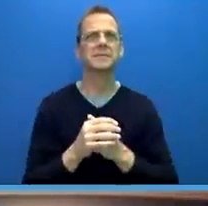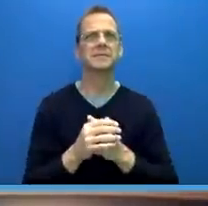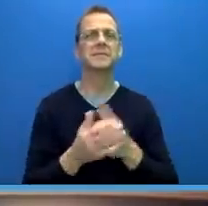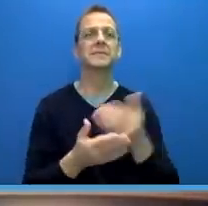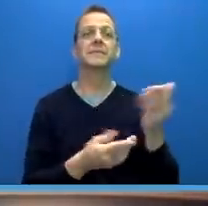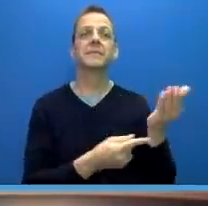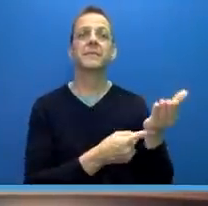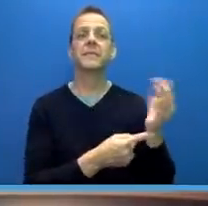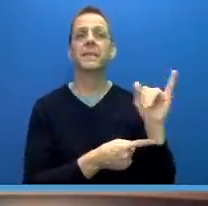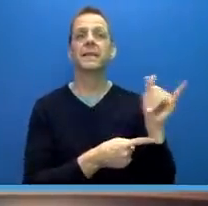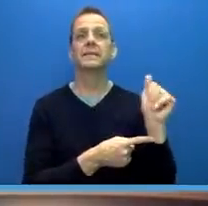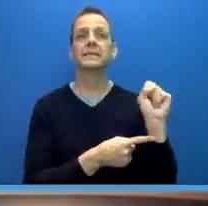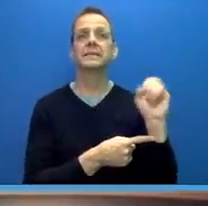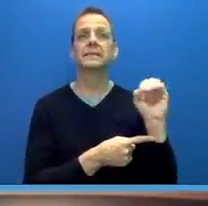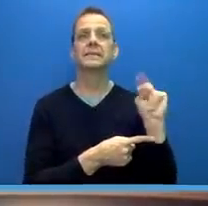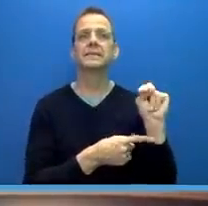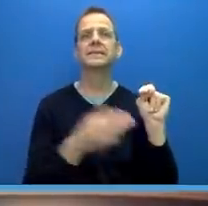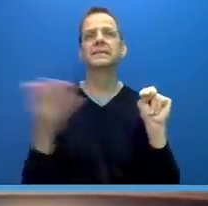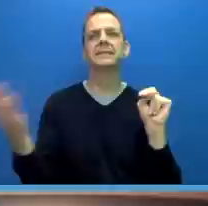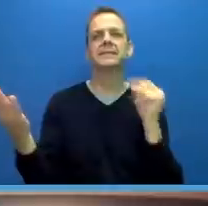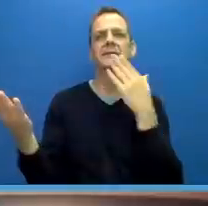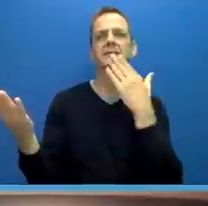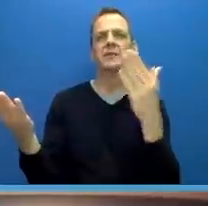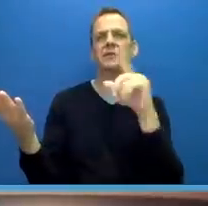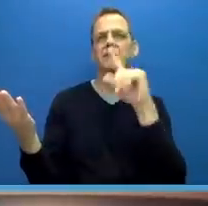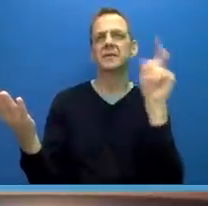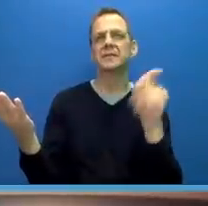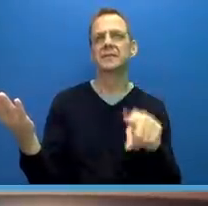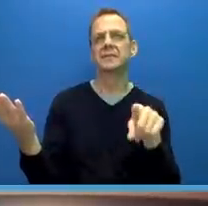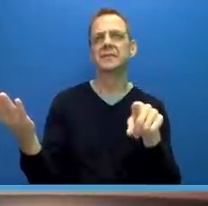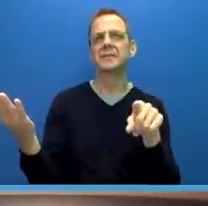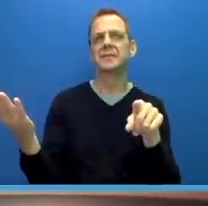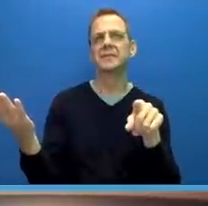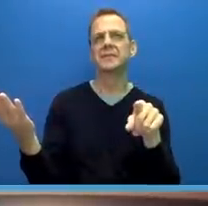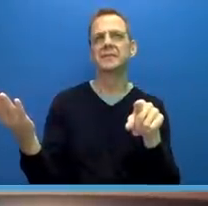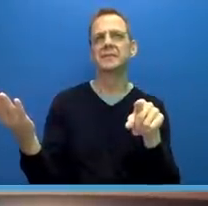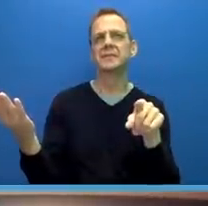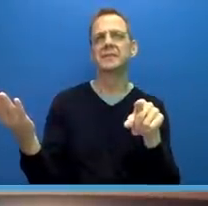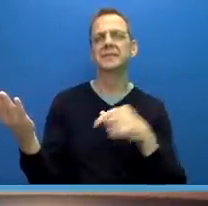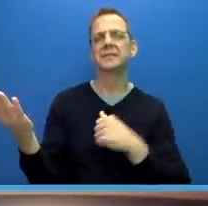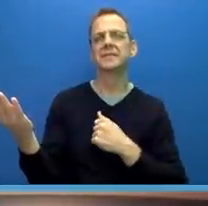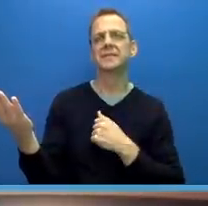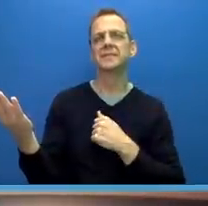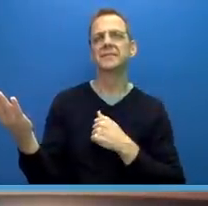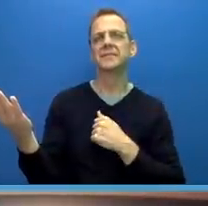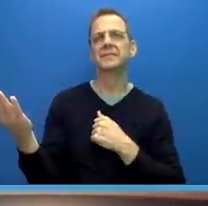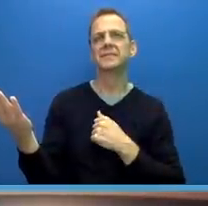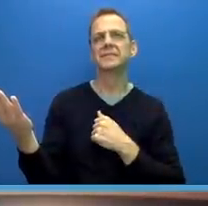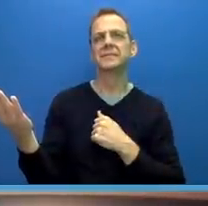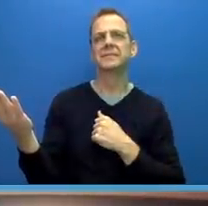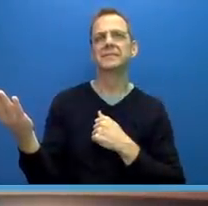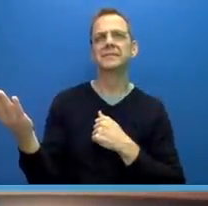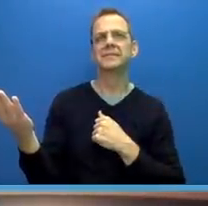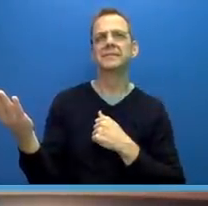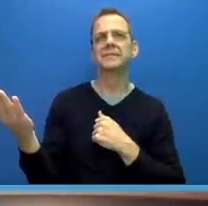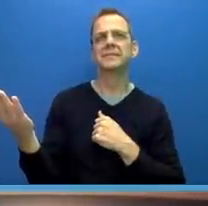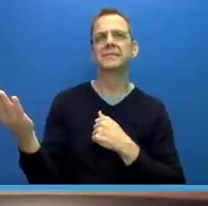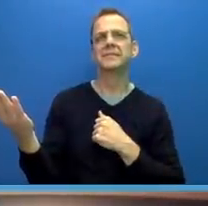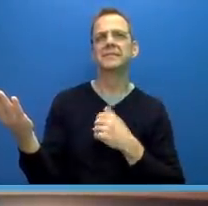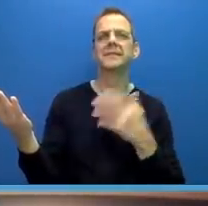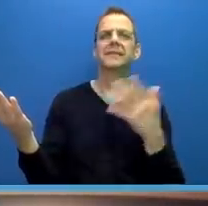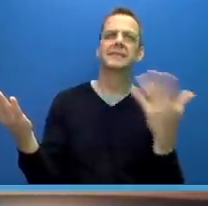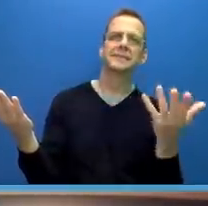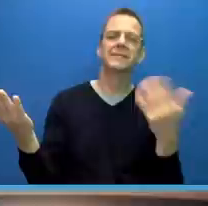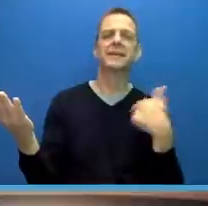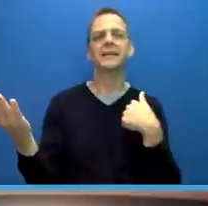say it's one of those things too that I think the association has been working with, advocating to school boards that they, and government, that they need to make sure